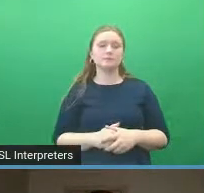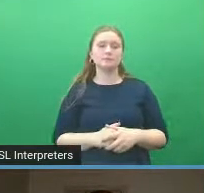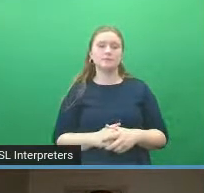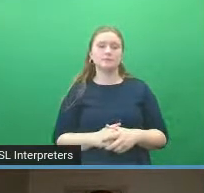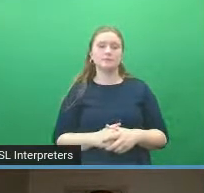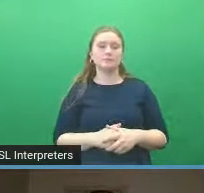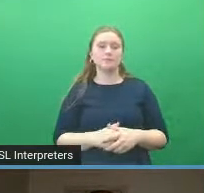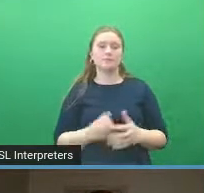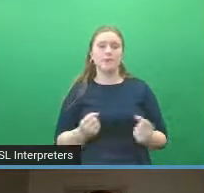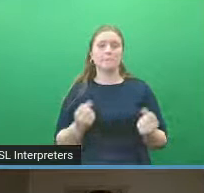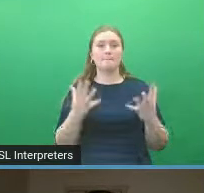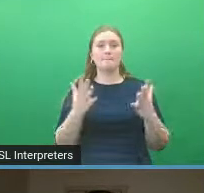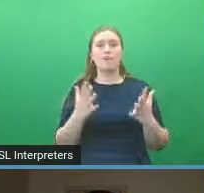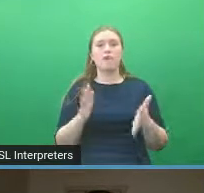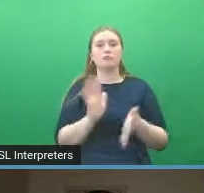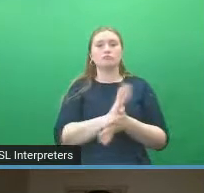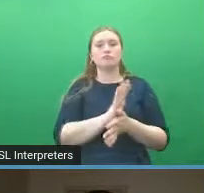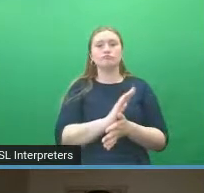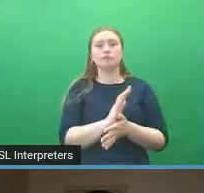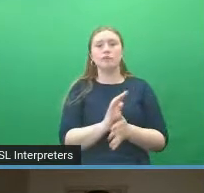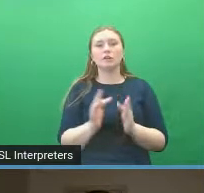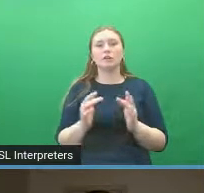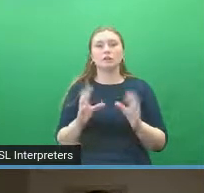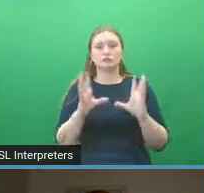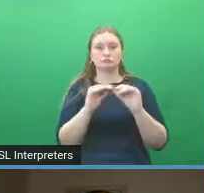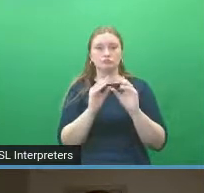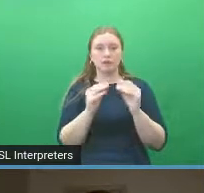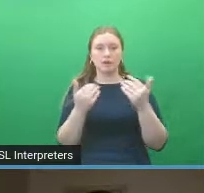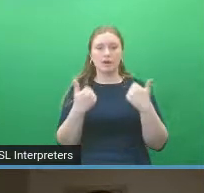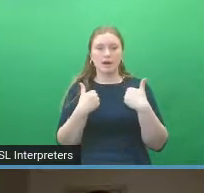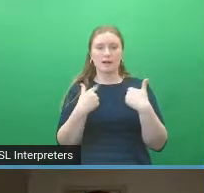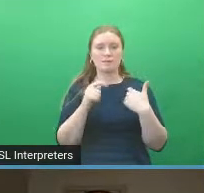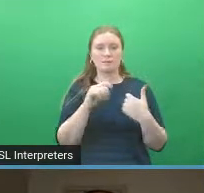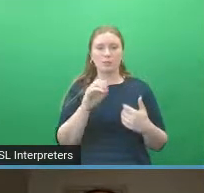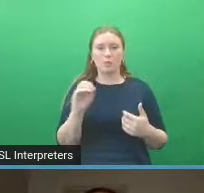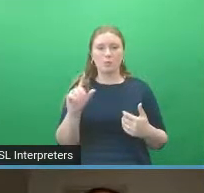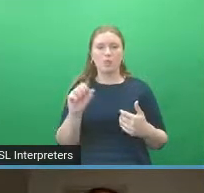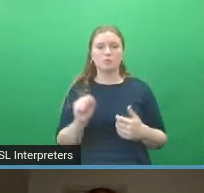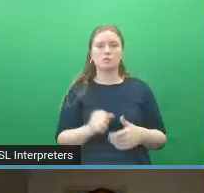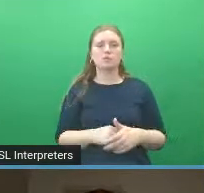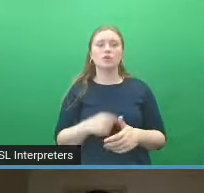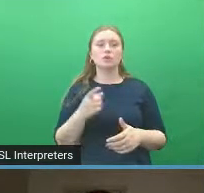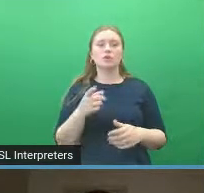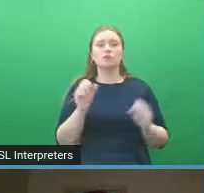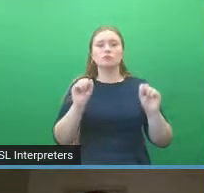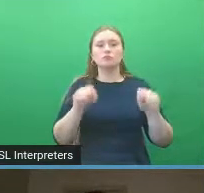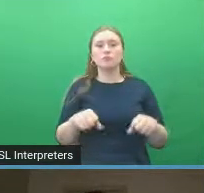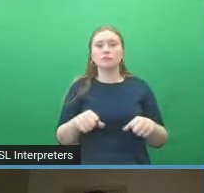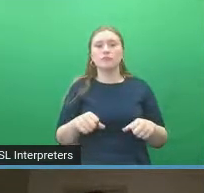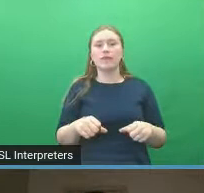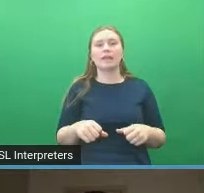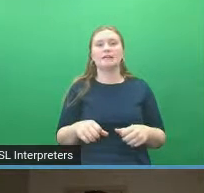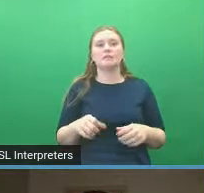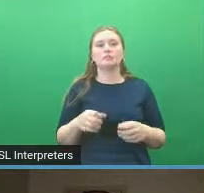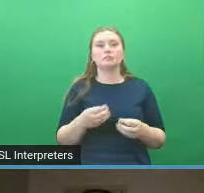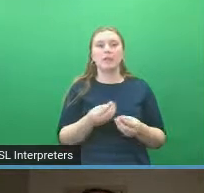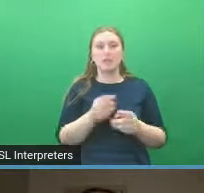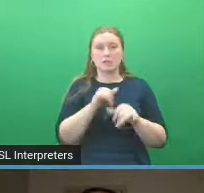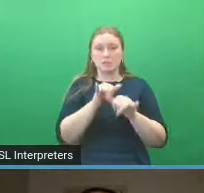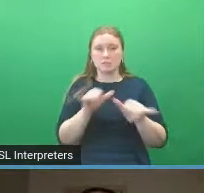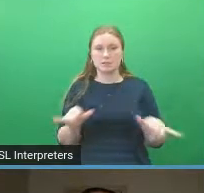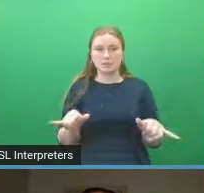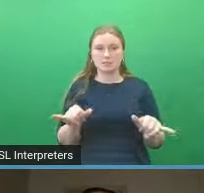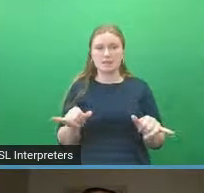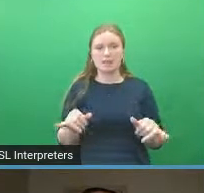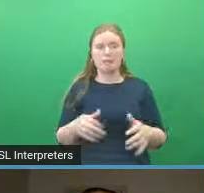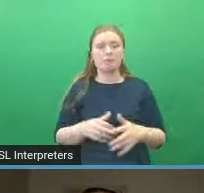Like many video conferencing tools, Zoom enables you to host a meeting or webinar with those familiar features. Understanding those key features are important